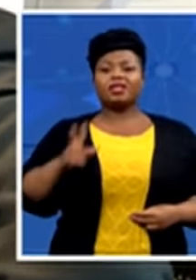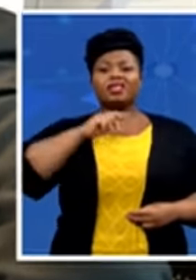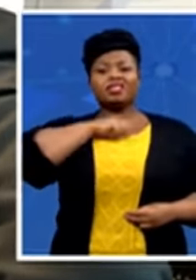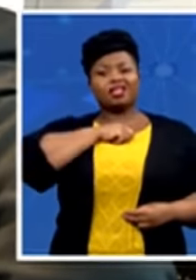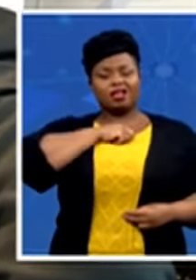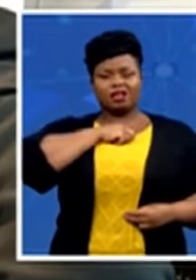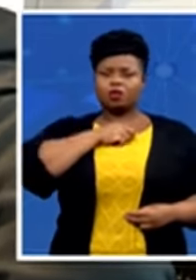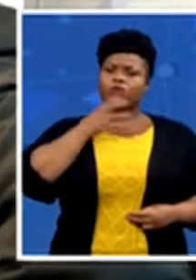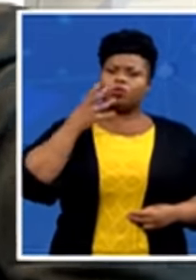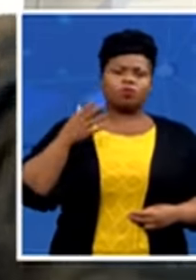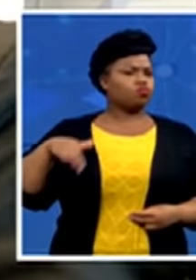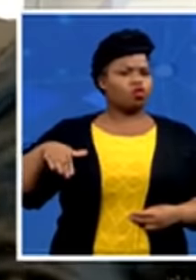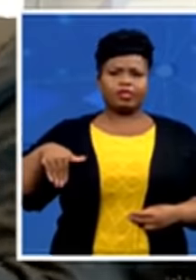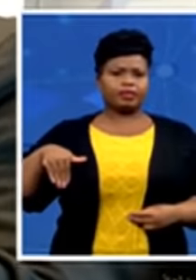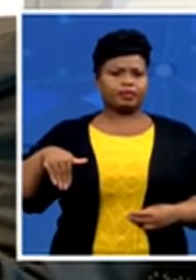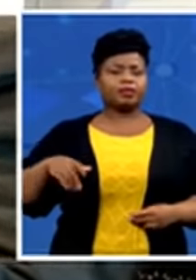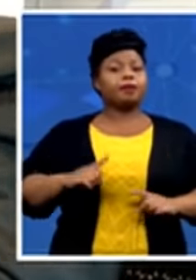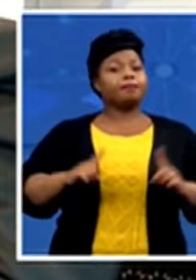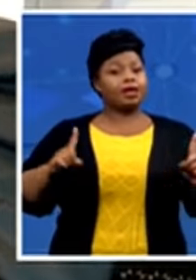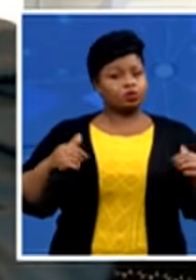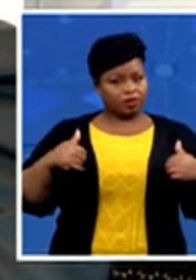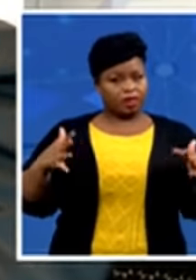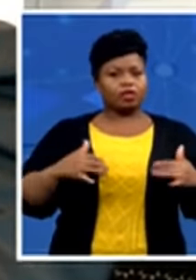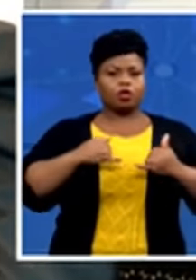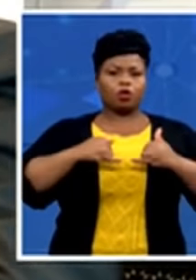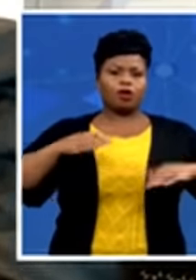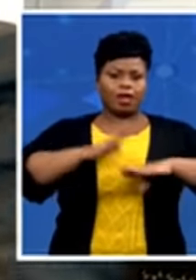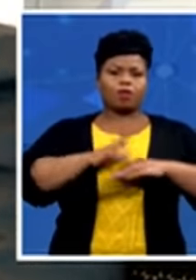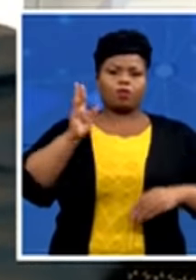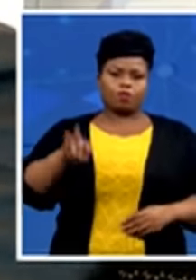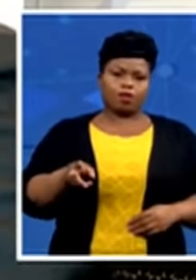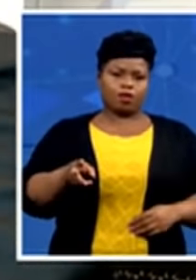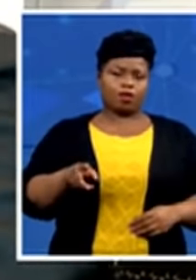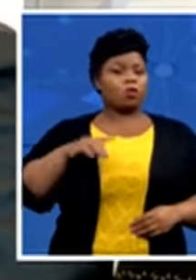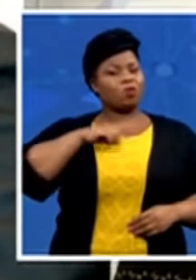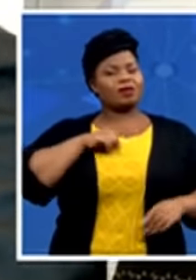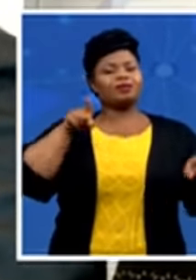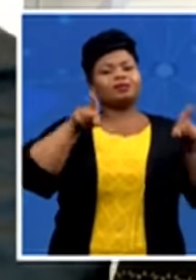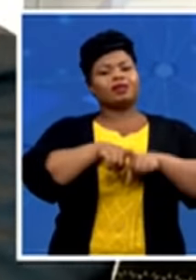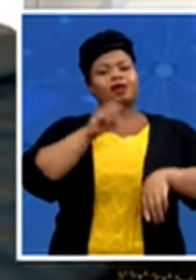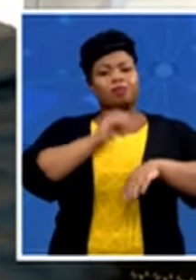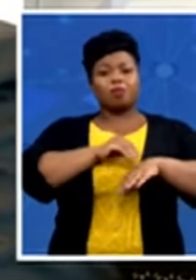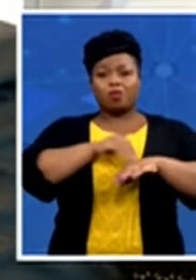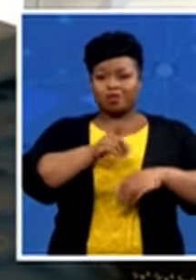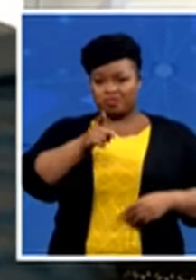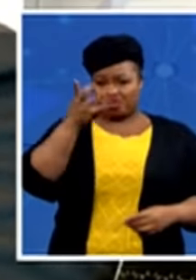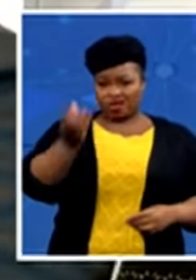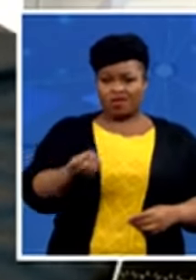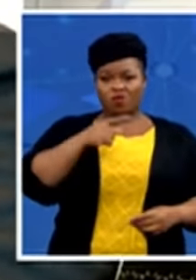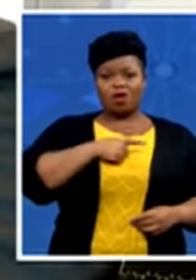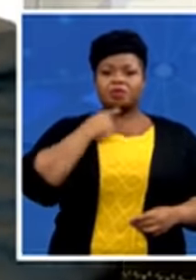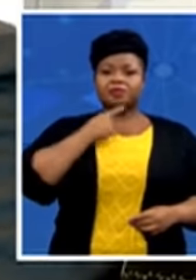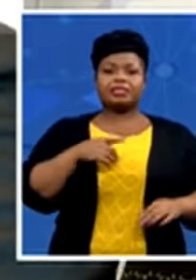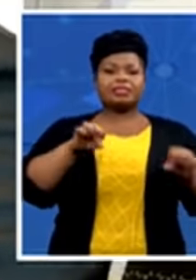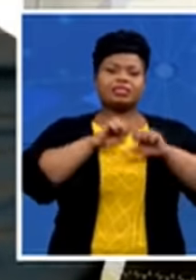point that we're going to be rolling this out because of the same problems that we have. The clocking of the system, it's because of the